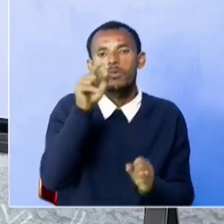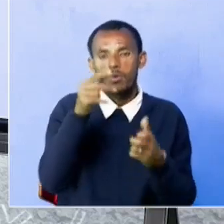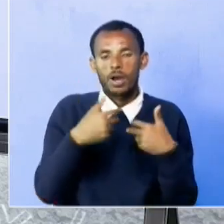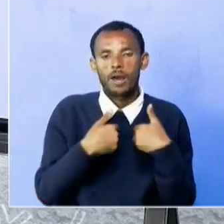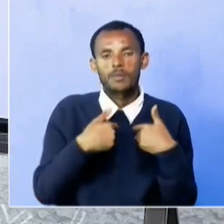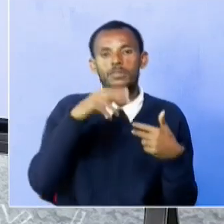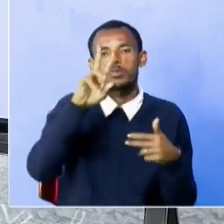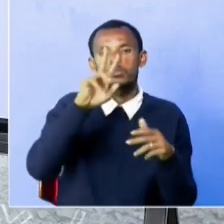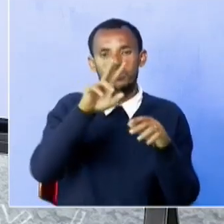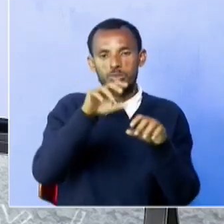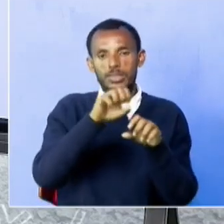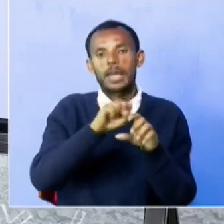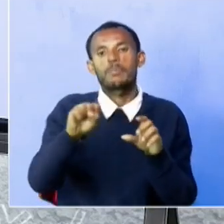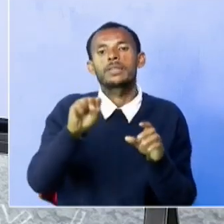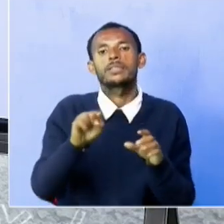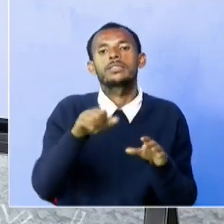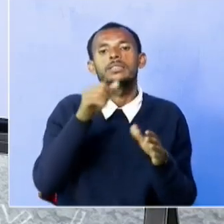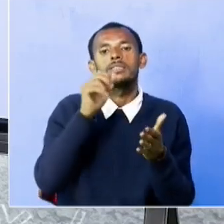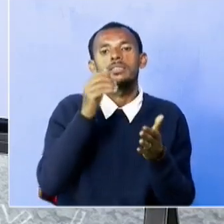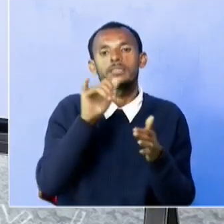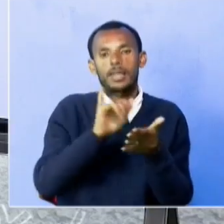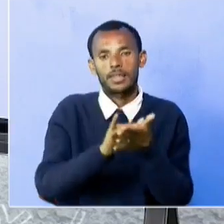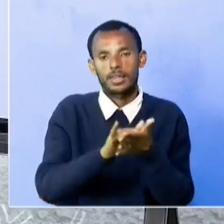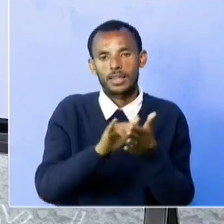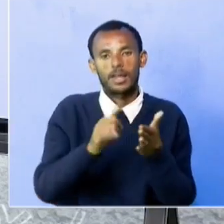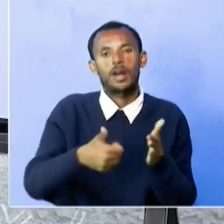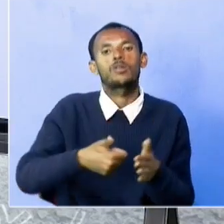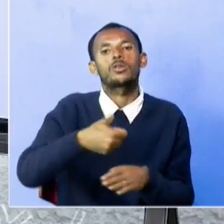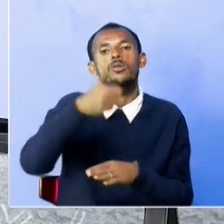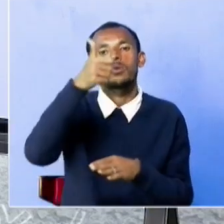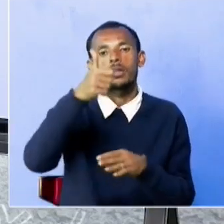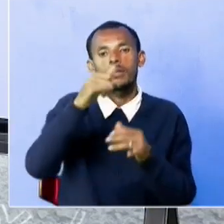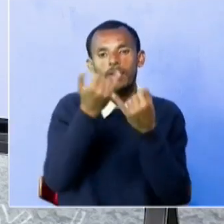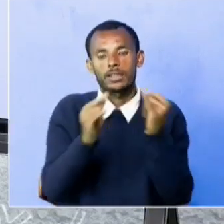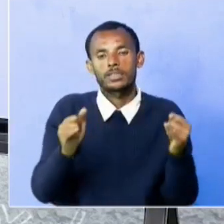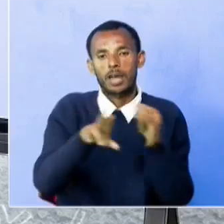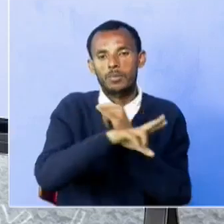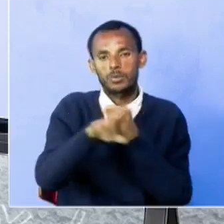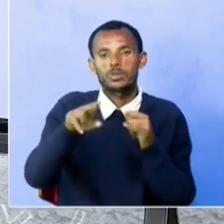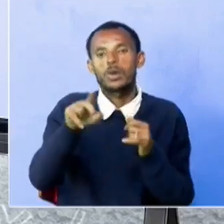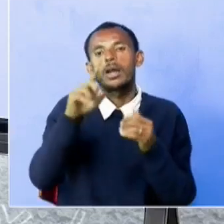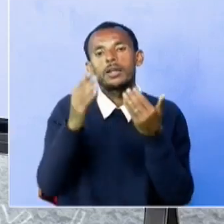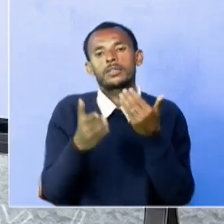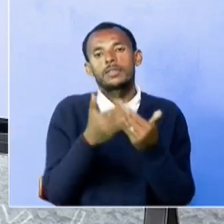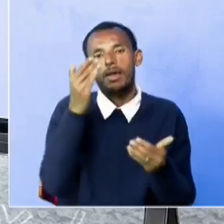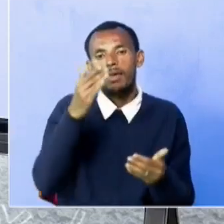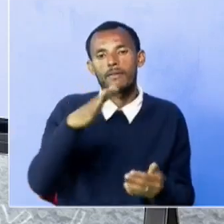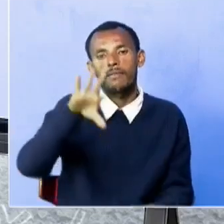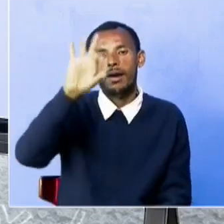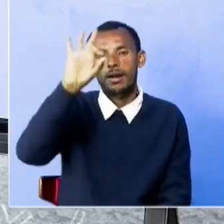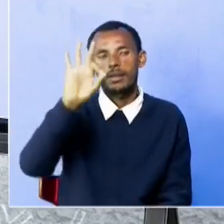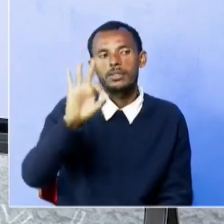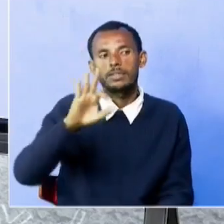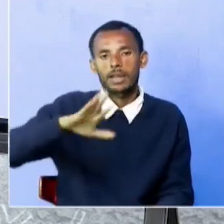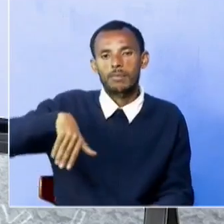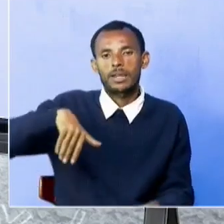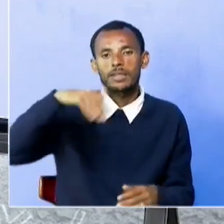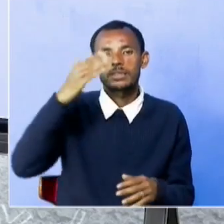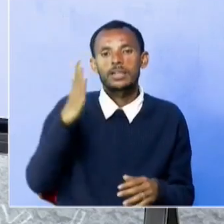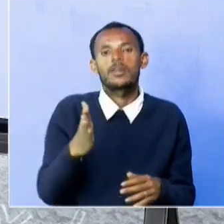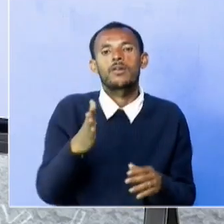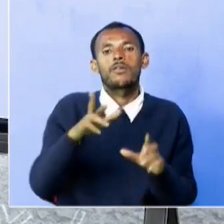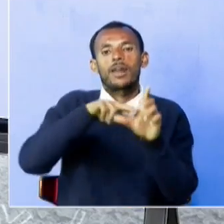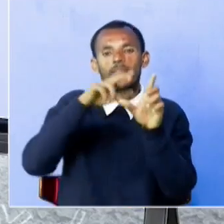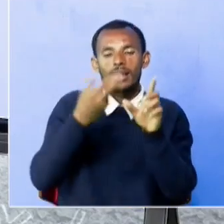two segments that the altitude divides on the hypotenuse, you can easily find the remaining sides of the right